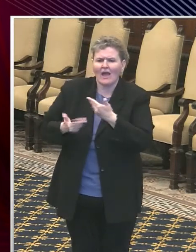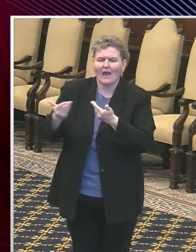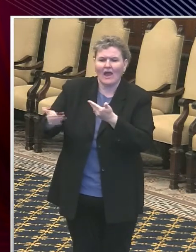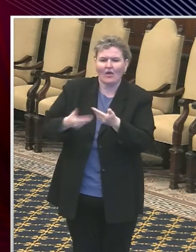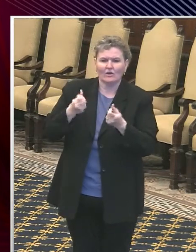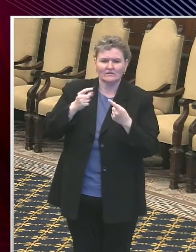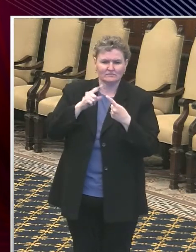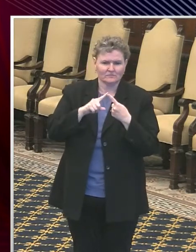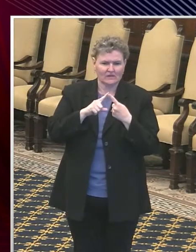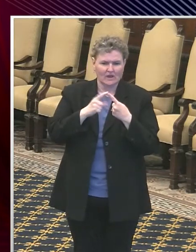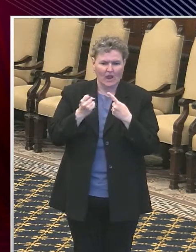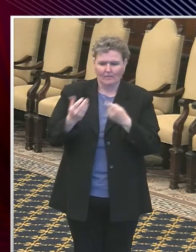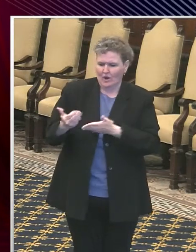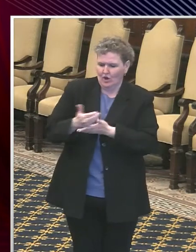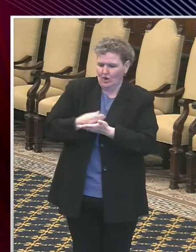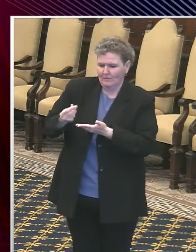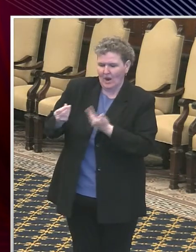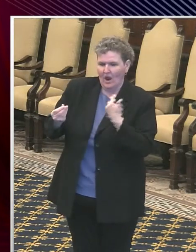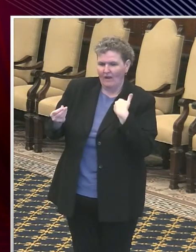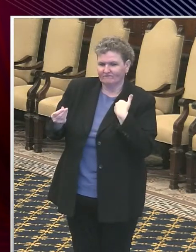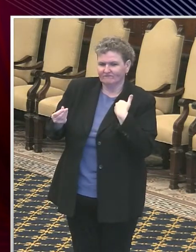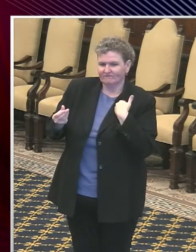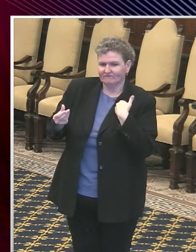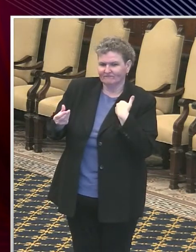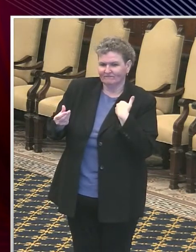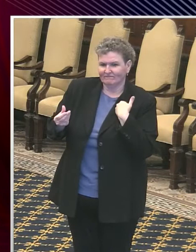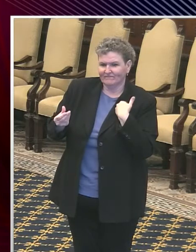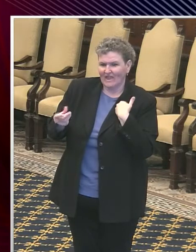will start with Mitch Blocker of NBC.